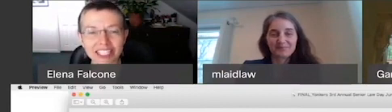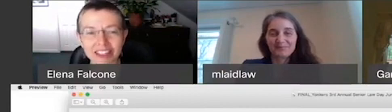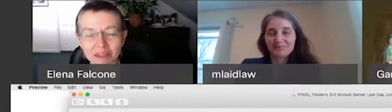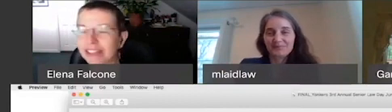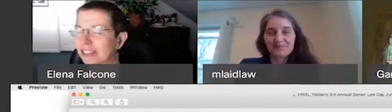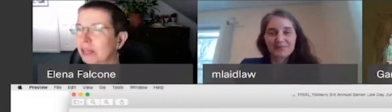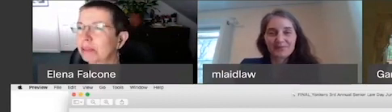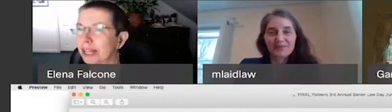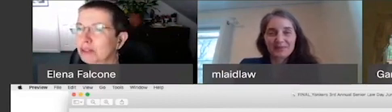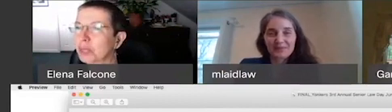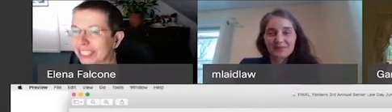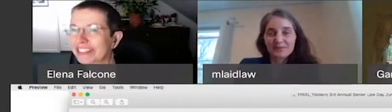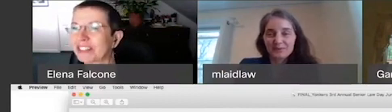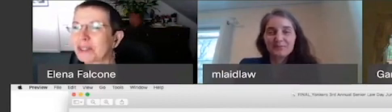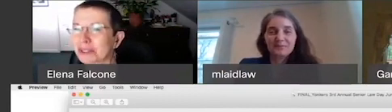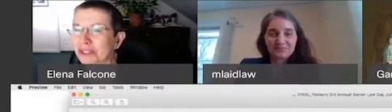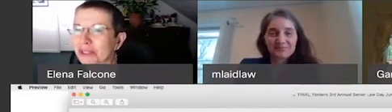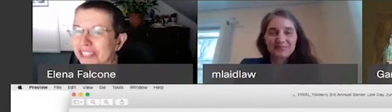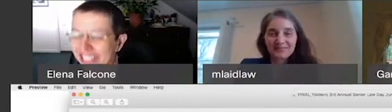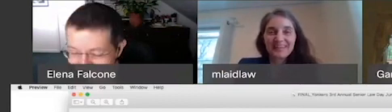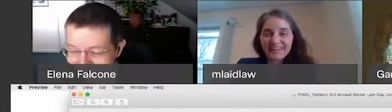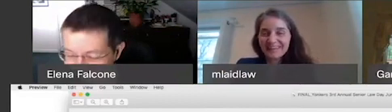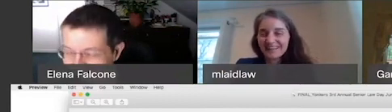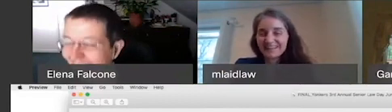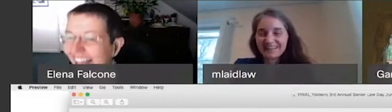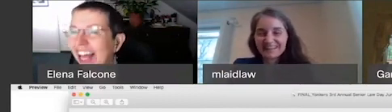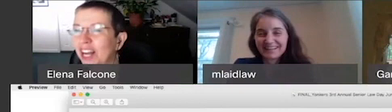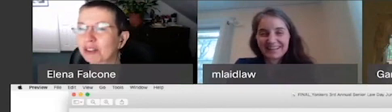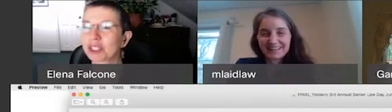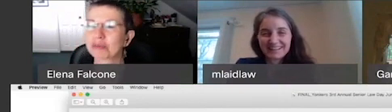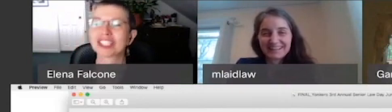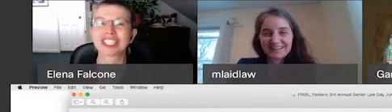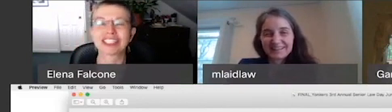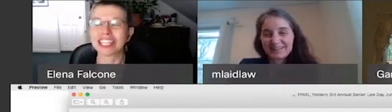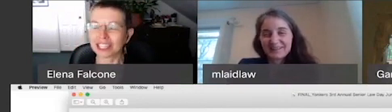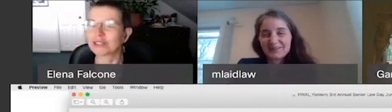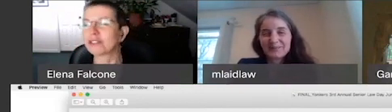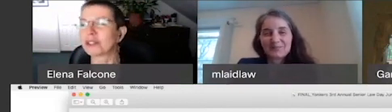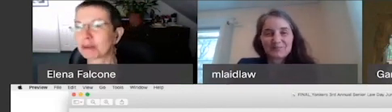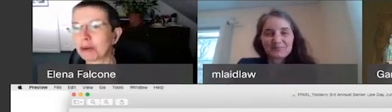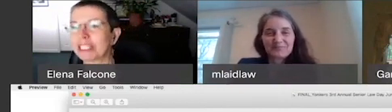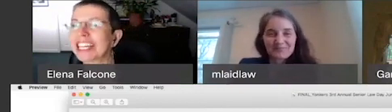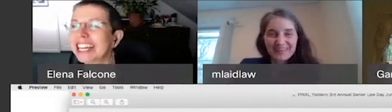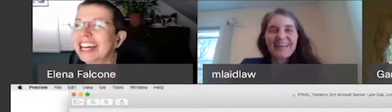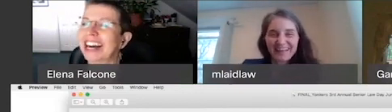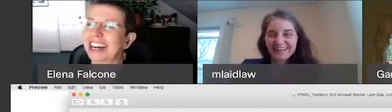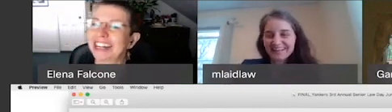get the message that planners win. So you were successful in that. And I really appreciated the I love New York moment.